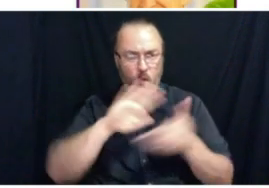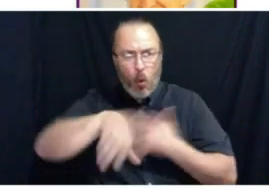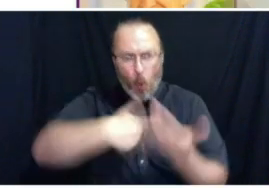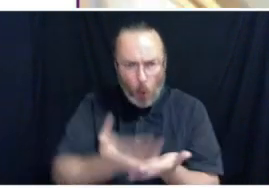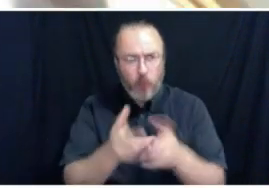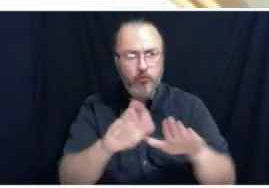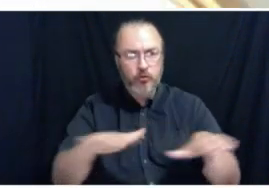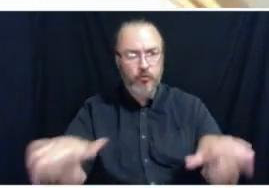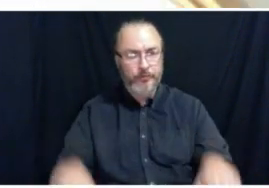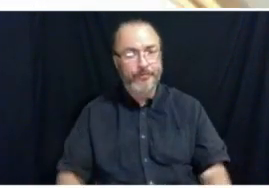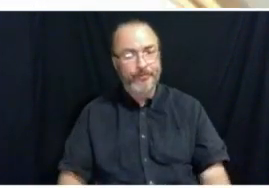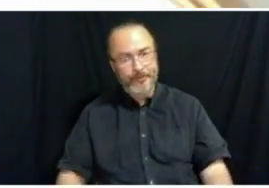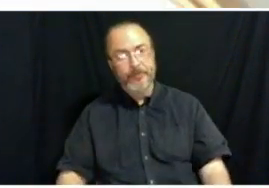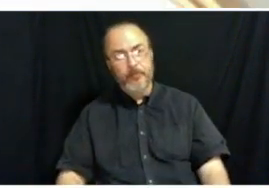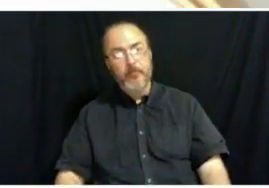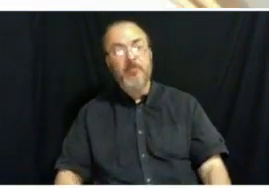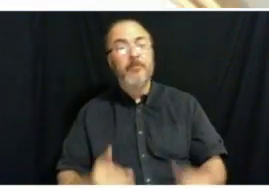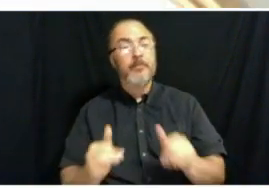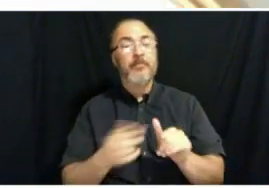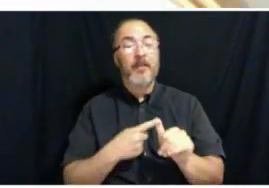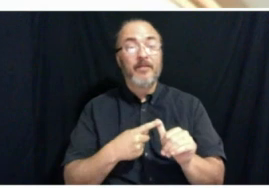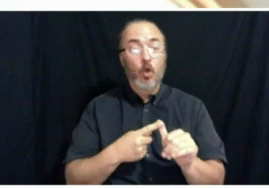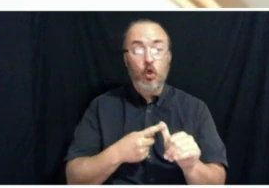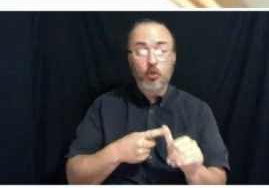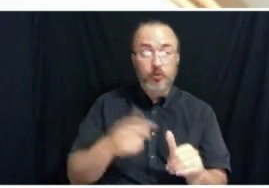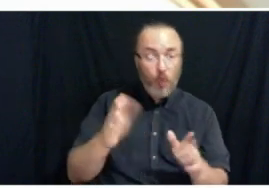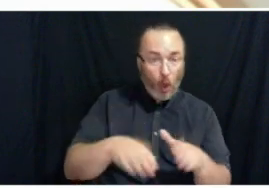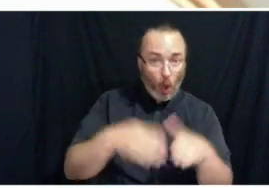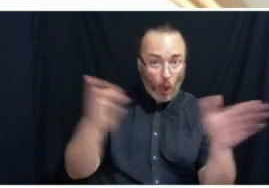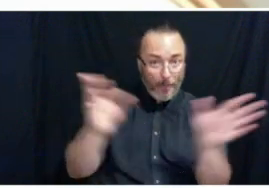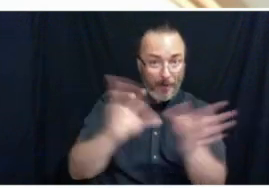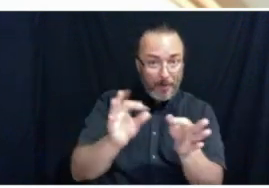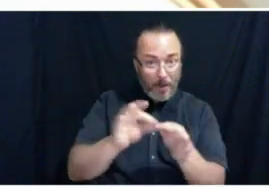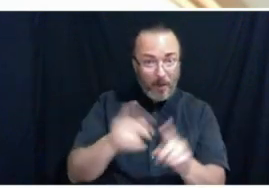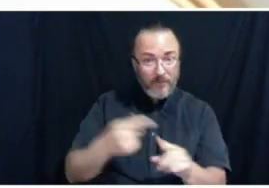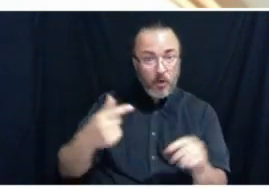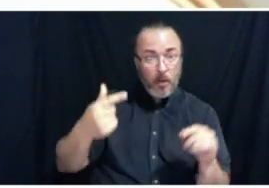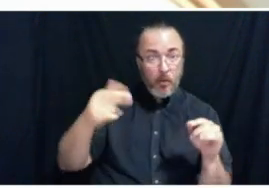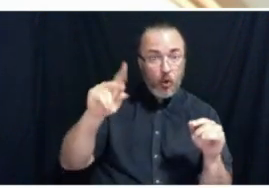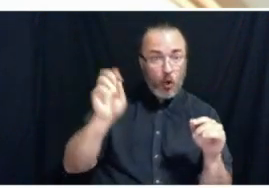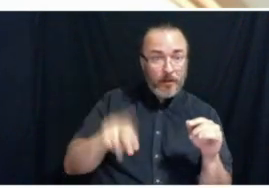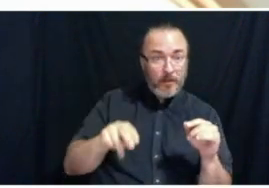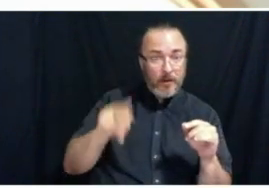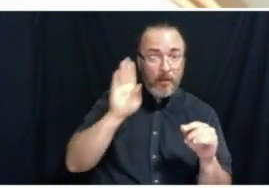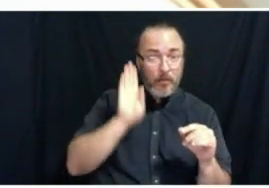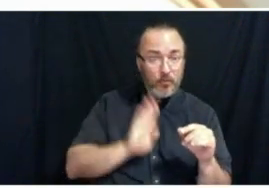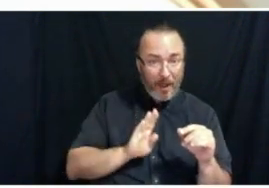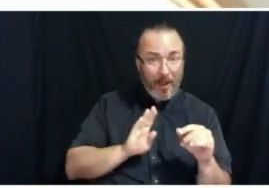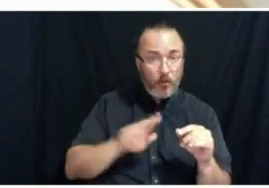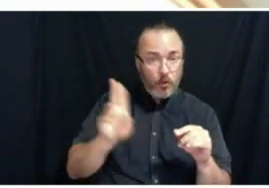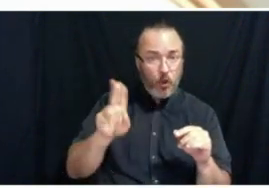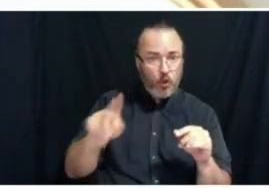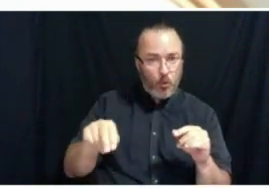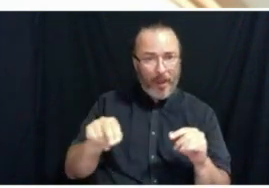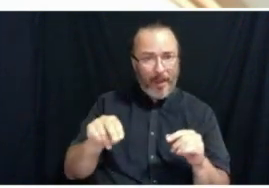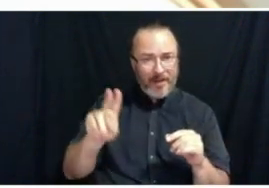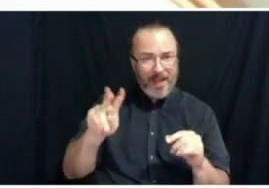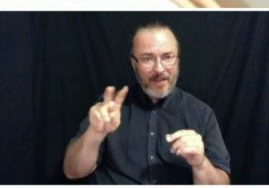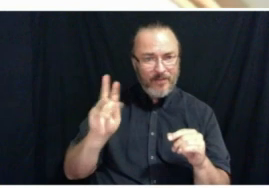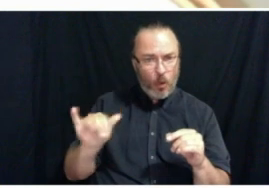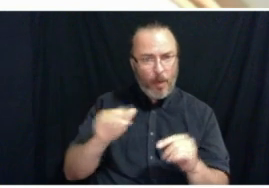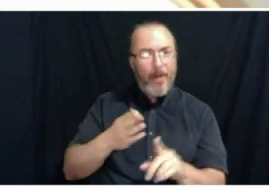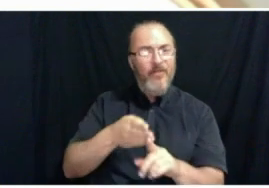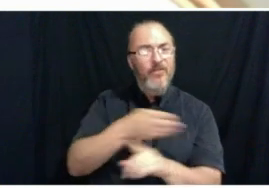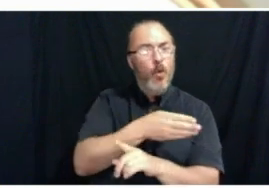So first off, we're going to hear some opening remarks from Gordon Brown, the UN Special Envoy for Global Education, former Prime Minister of the United